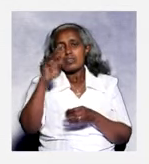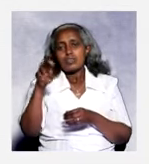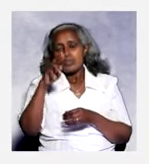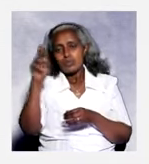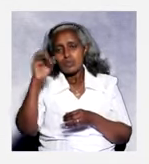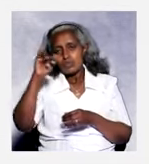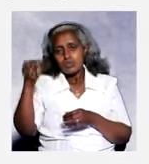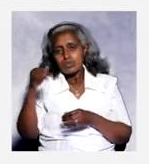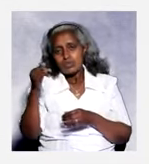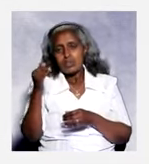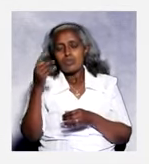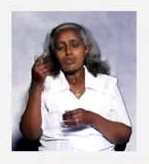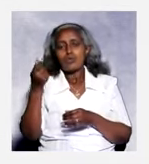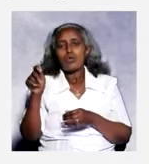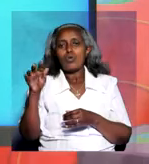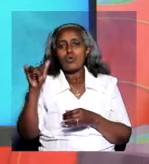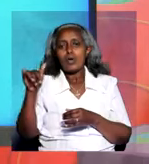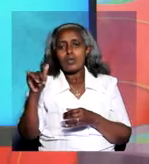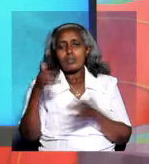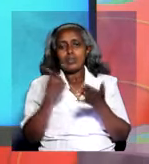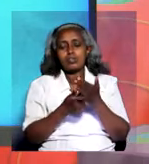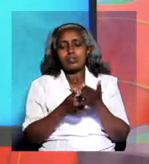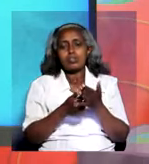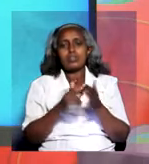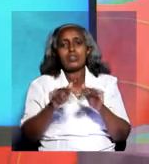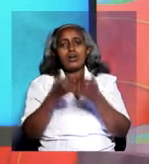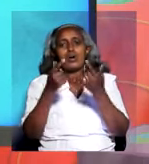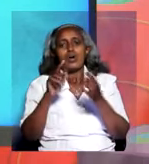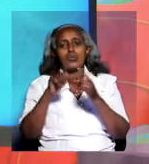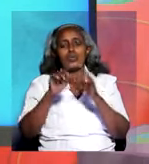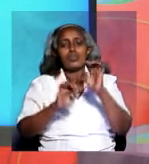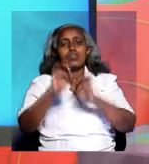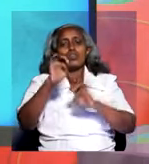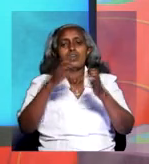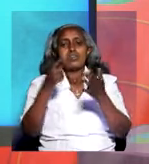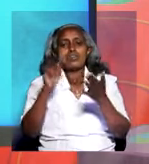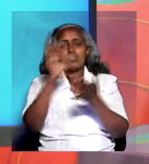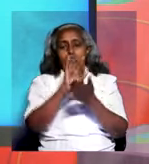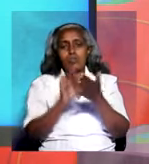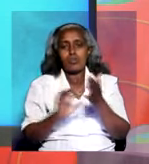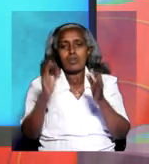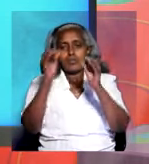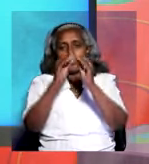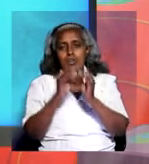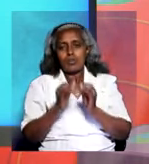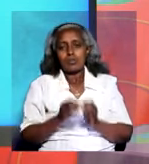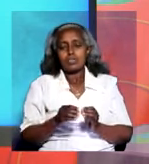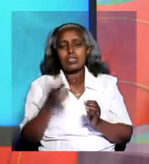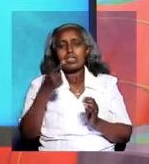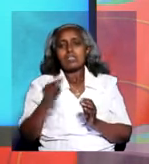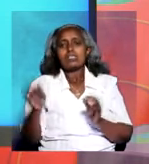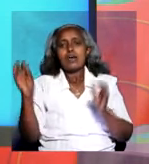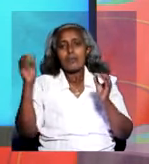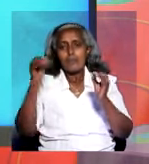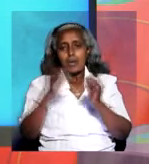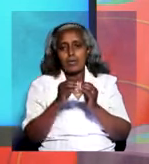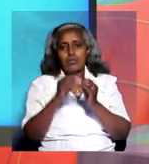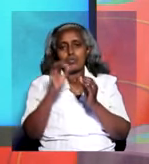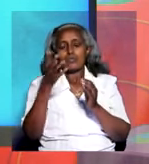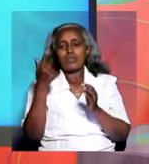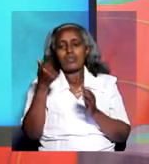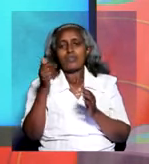j component or a y component. Therefore, this is how to evaluate, or it's a formula to calculate the magnitude of a